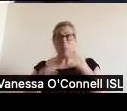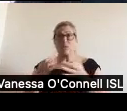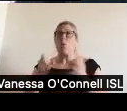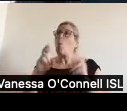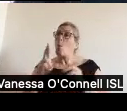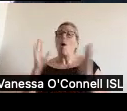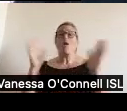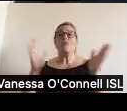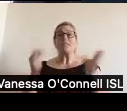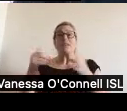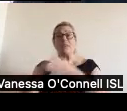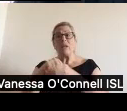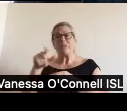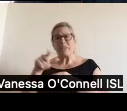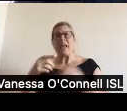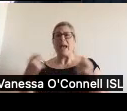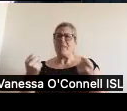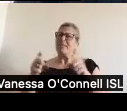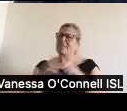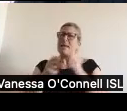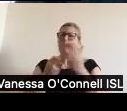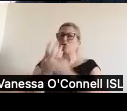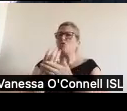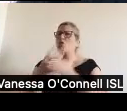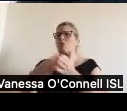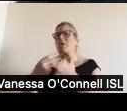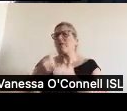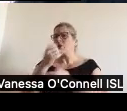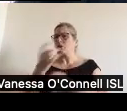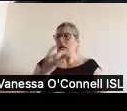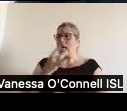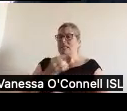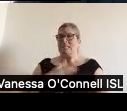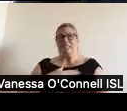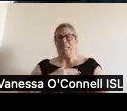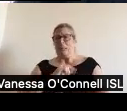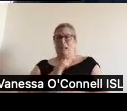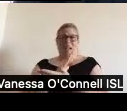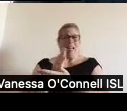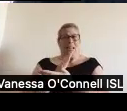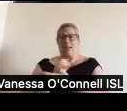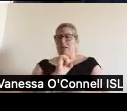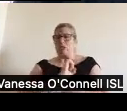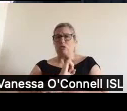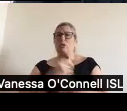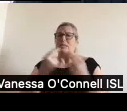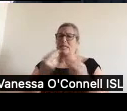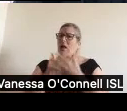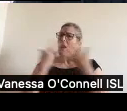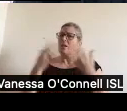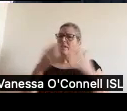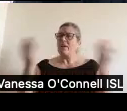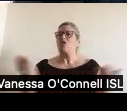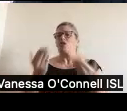will kind of give you the same story about how when they were first approached, they weren't really sure, they needed a lot of encouragement. And I